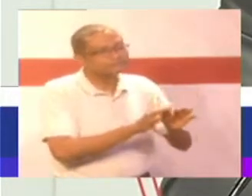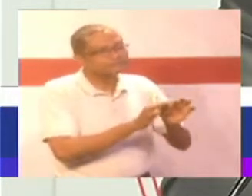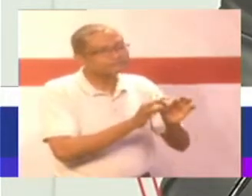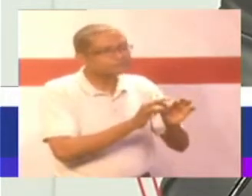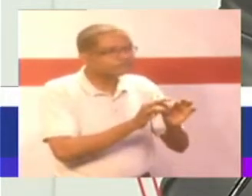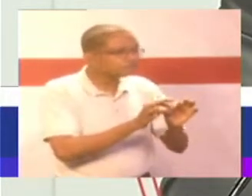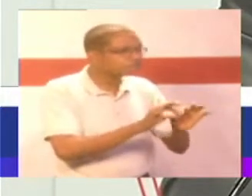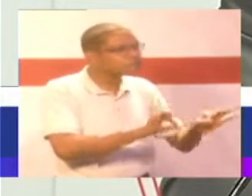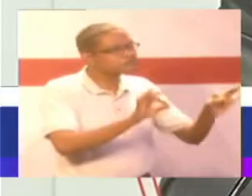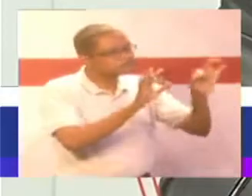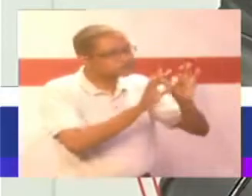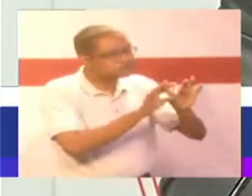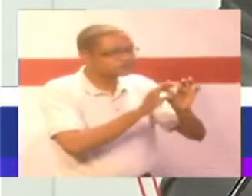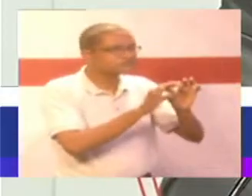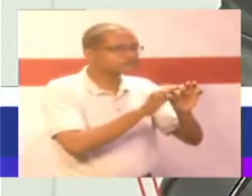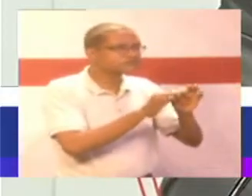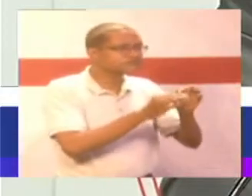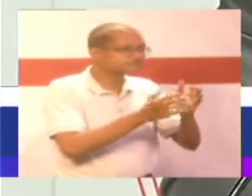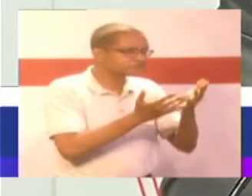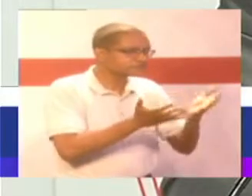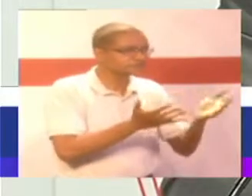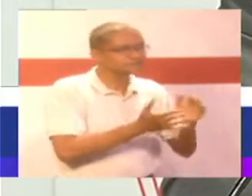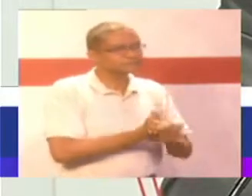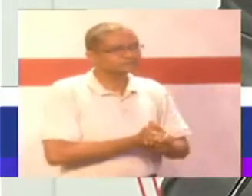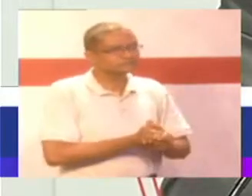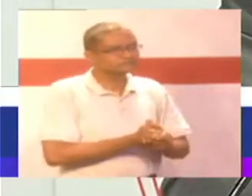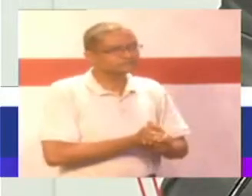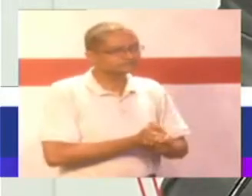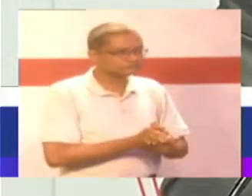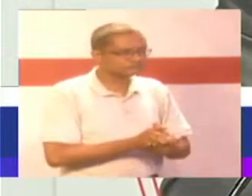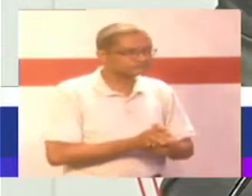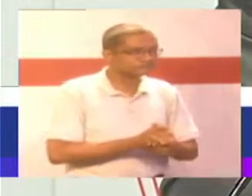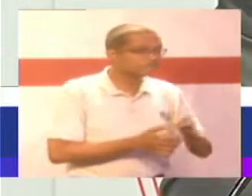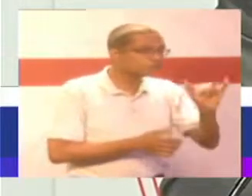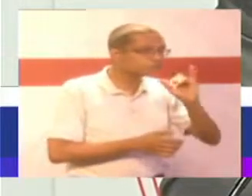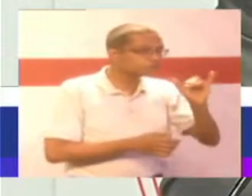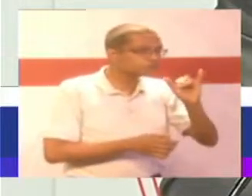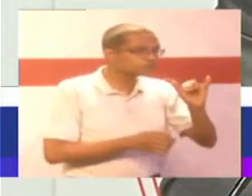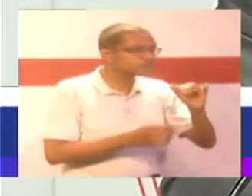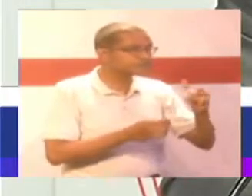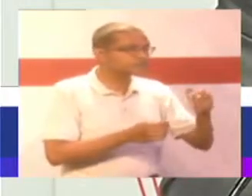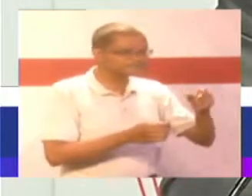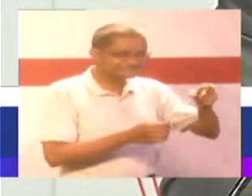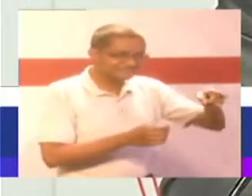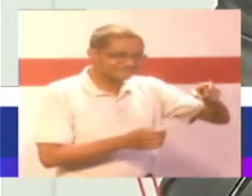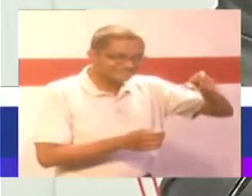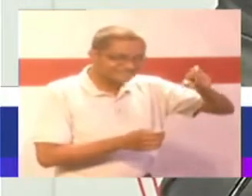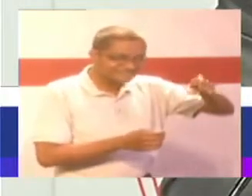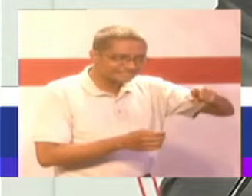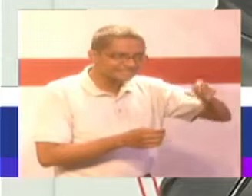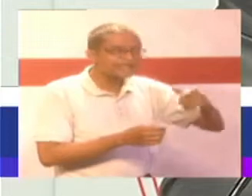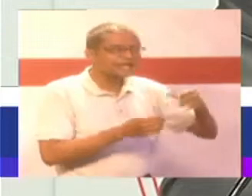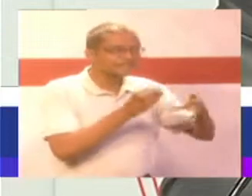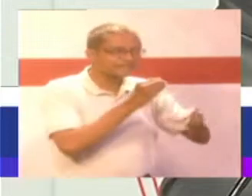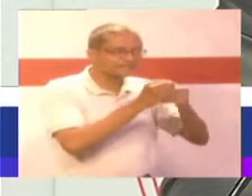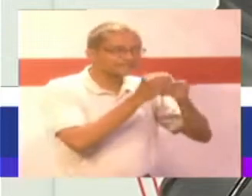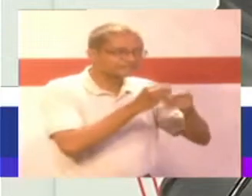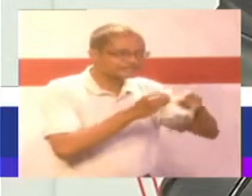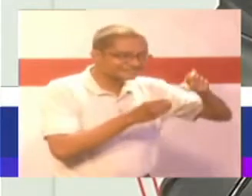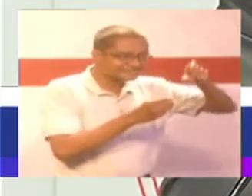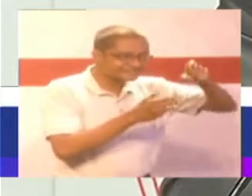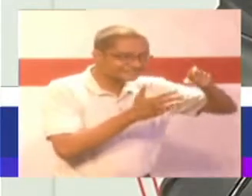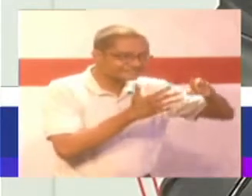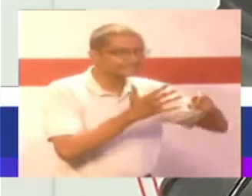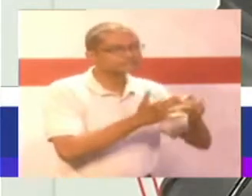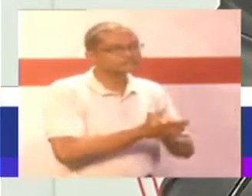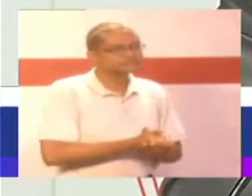to activities that go beyond recreational to having additional necessity. So the bottom line, the